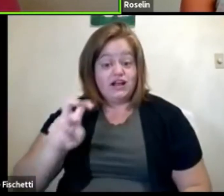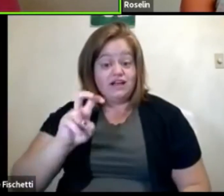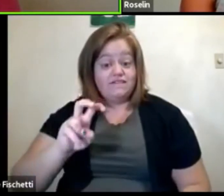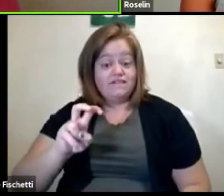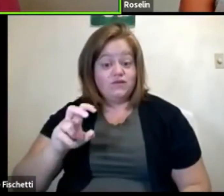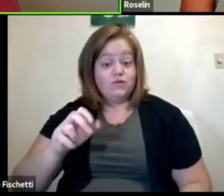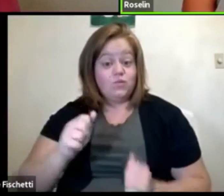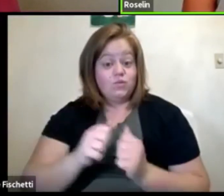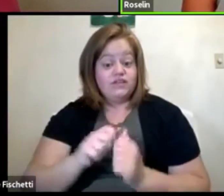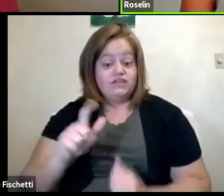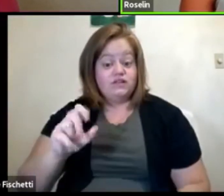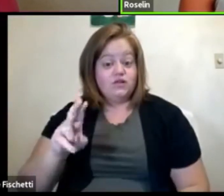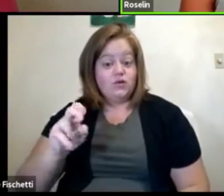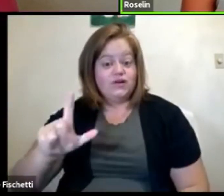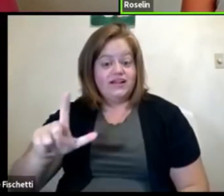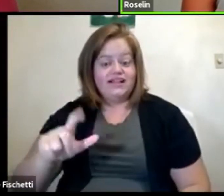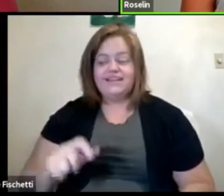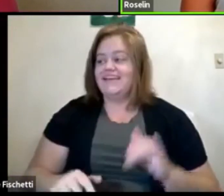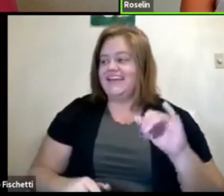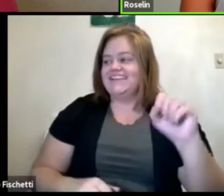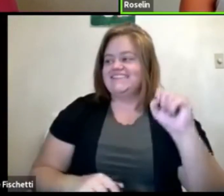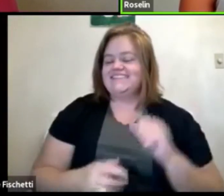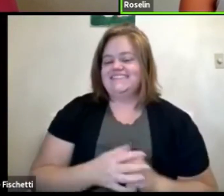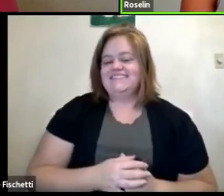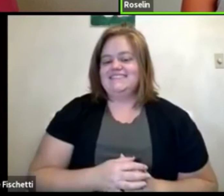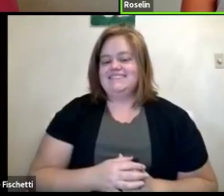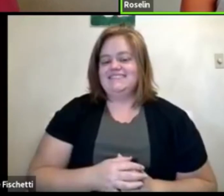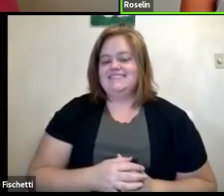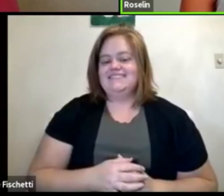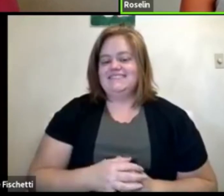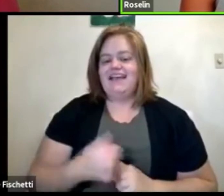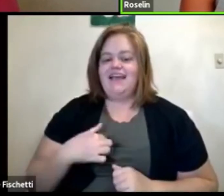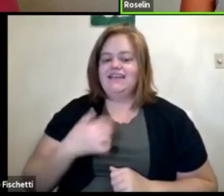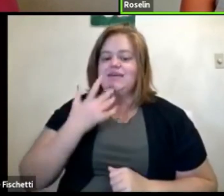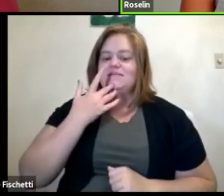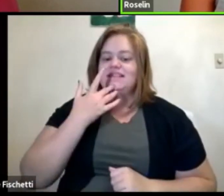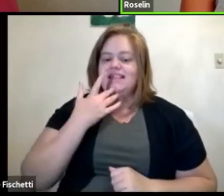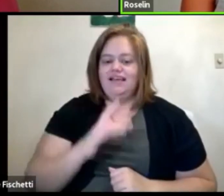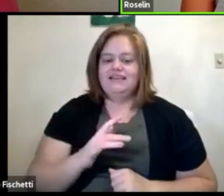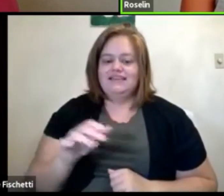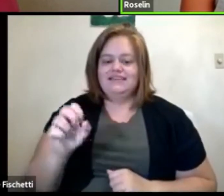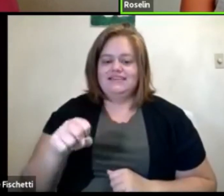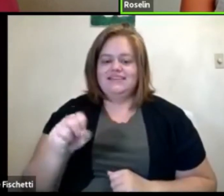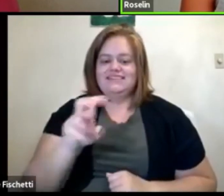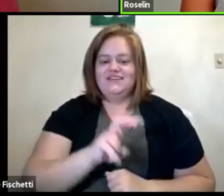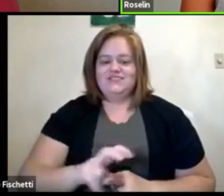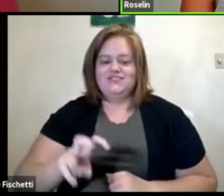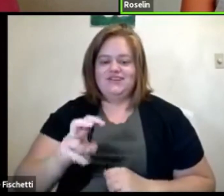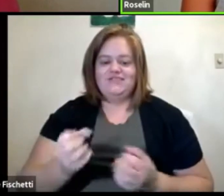L'Oreal? Yes, I'm extremely fortunate. I've traveled a lot.